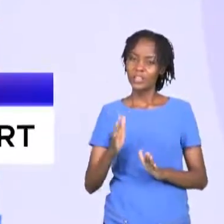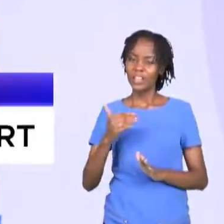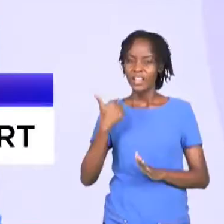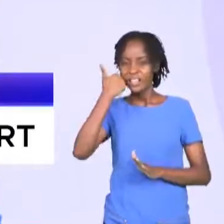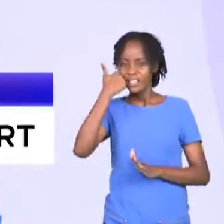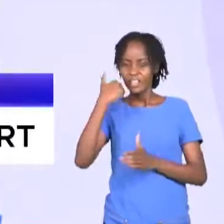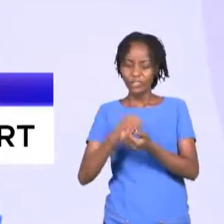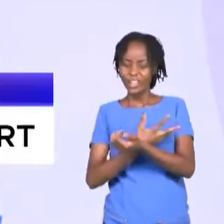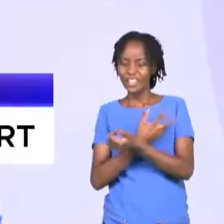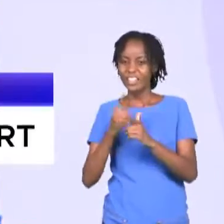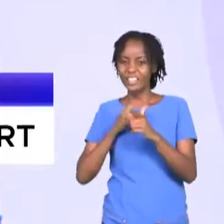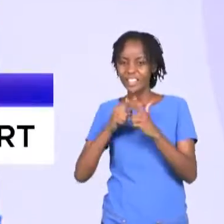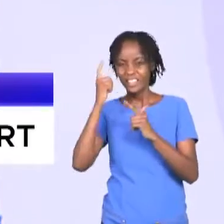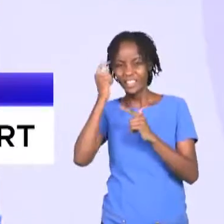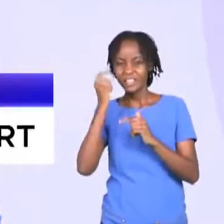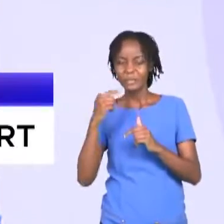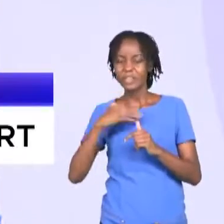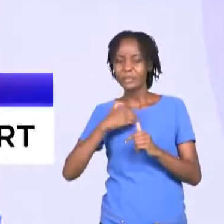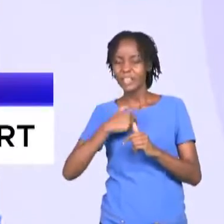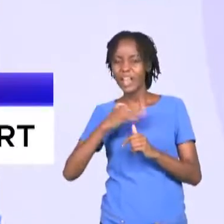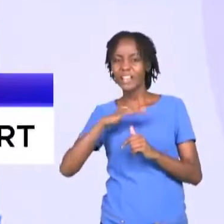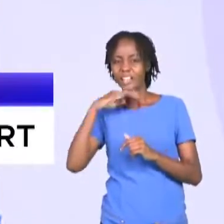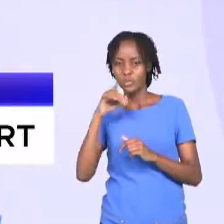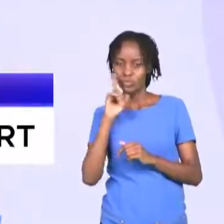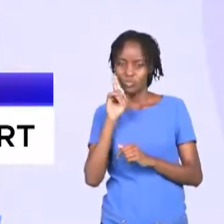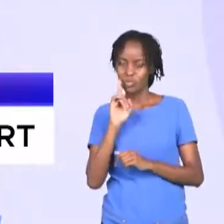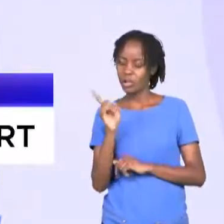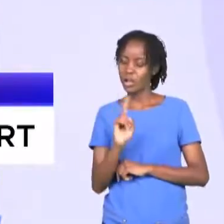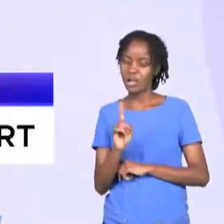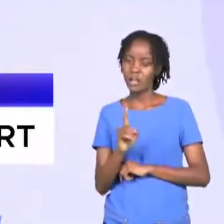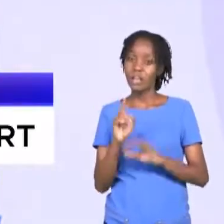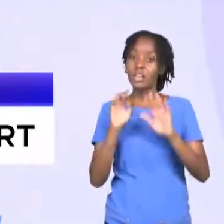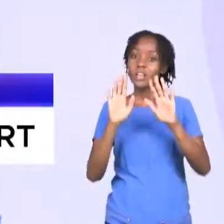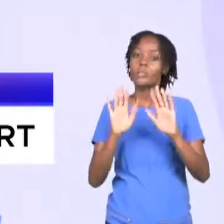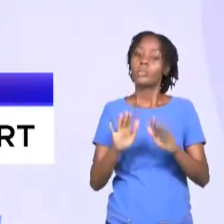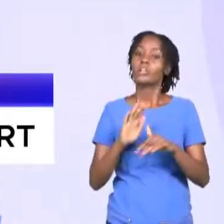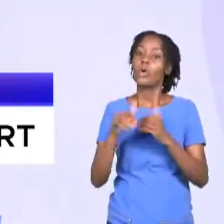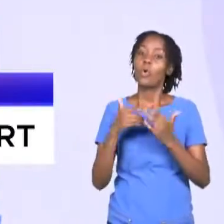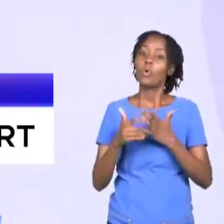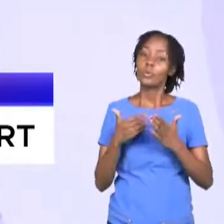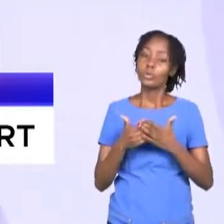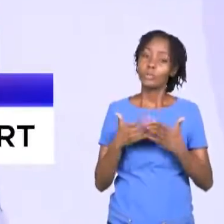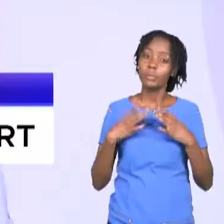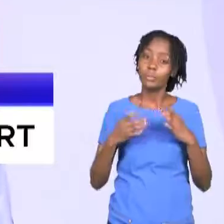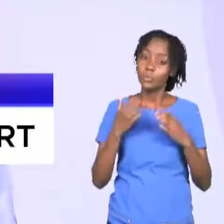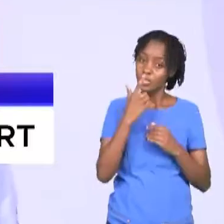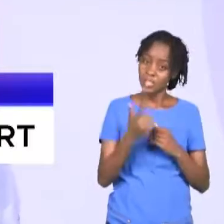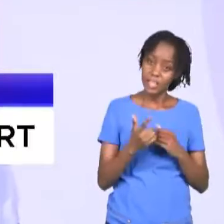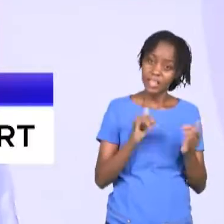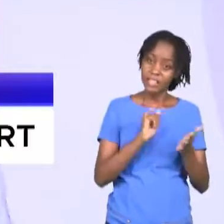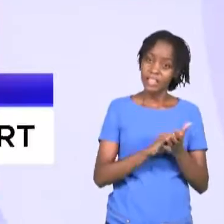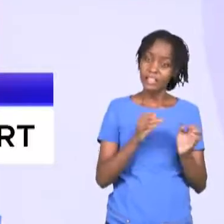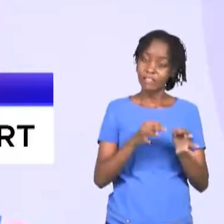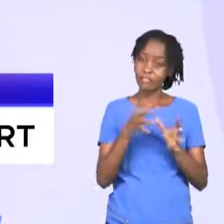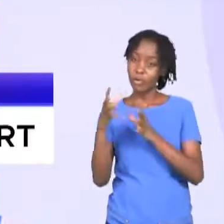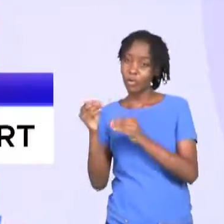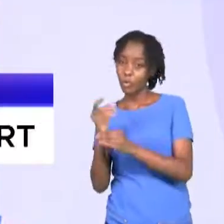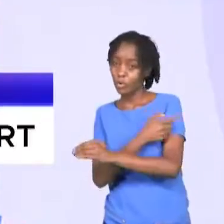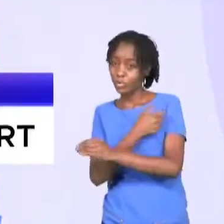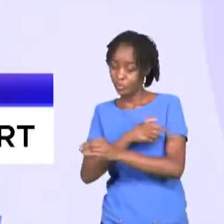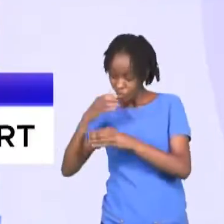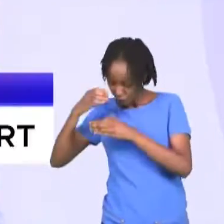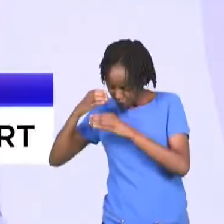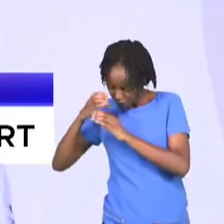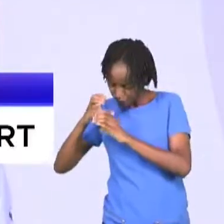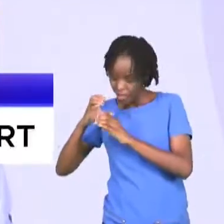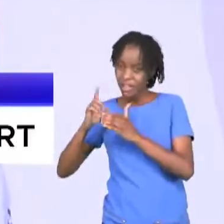umefika. Na ni mzuri hata yeye aone kumbe hata wamama vile mnaenda hospitali mnapimwa inapatikana wanapona,